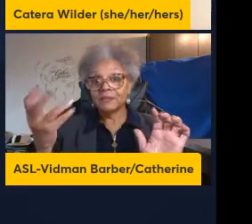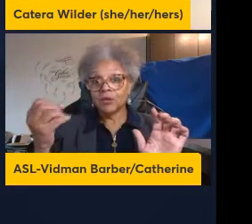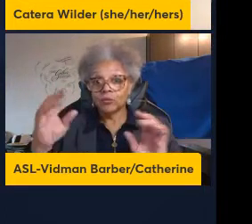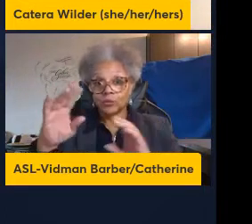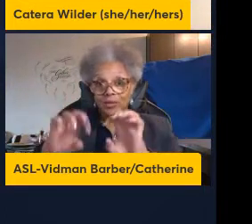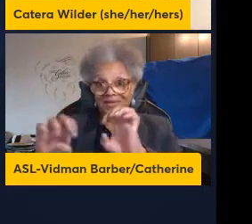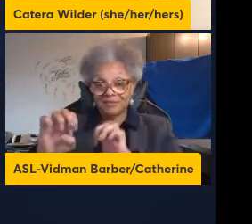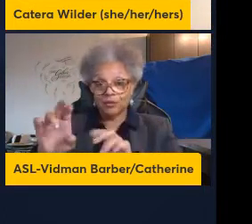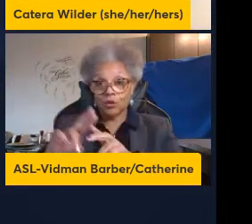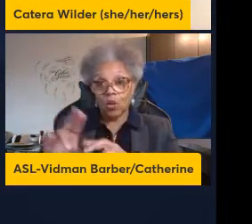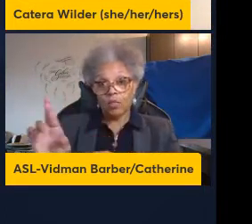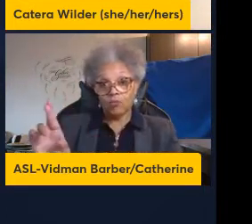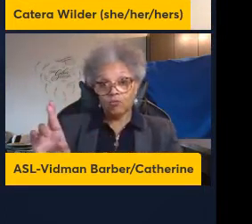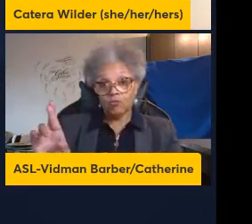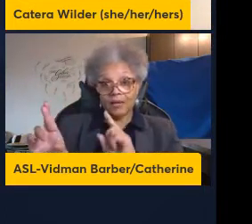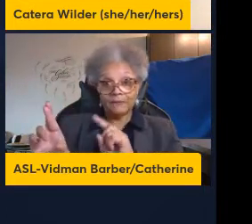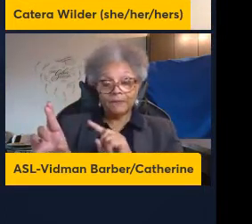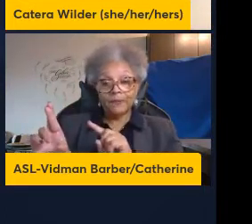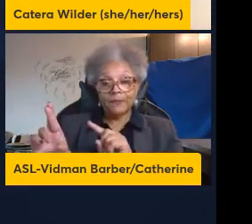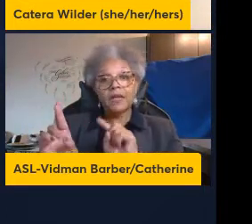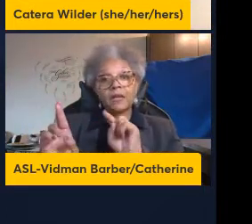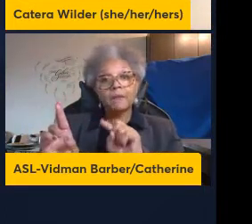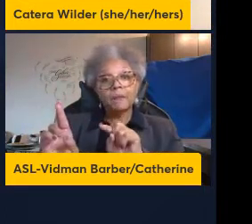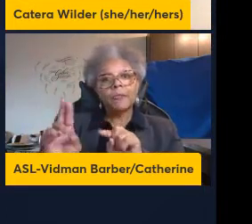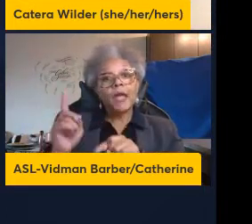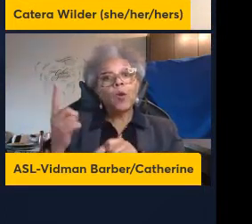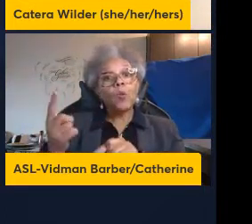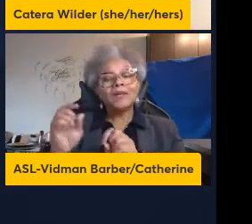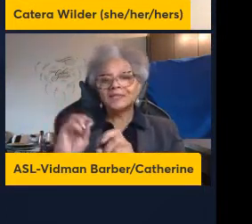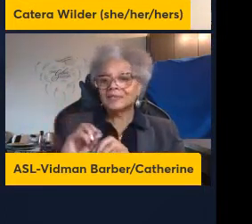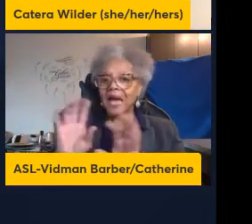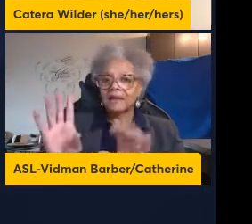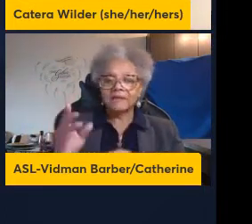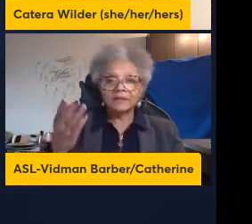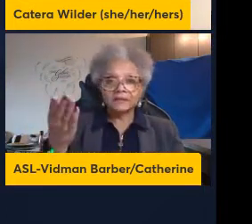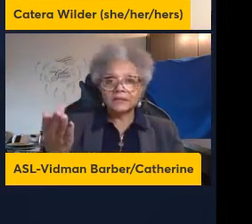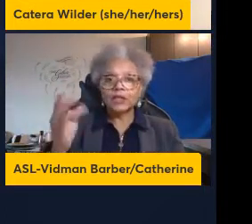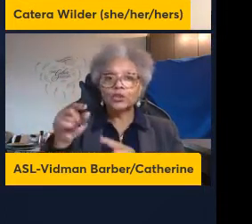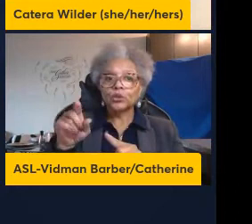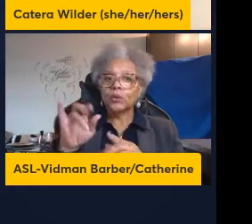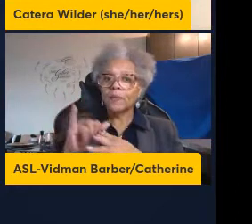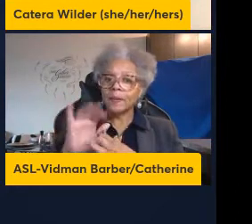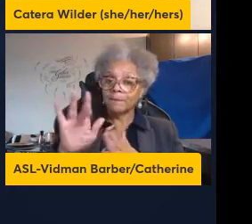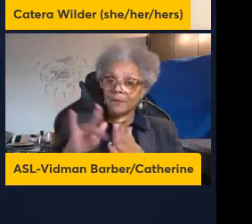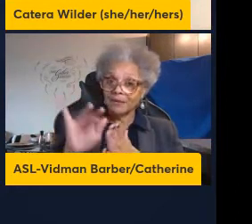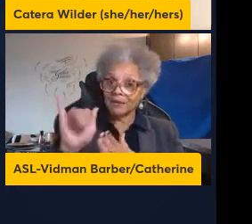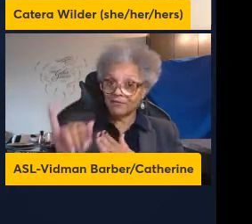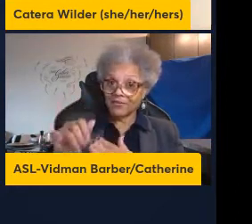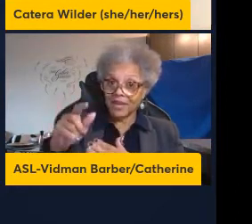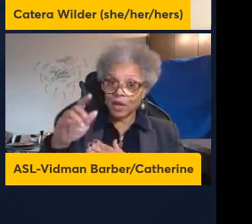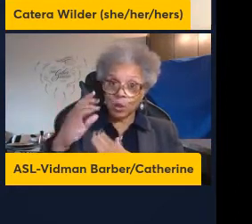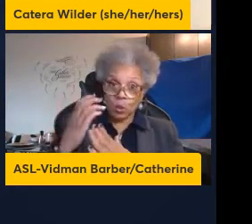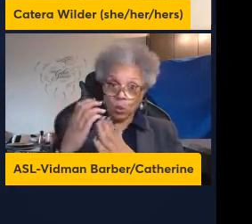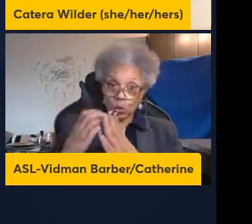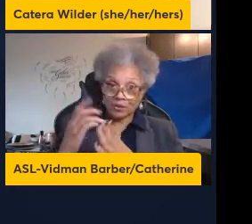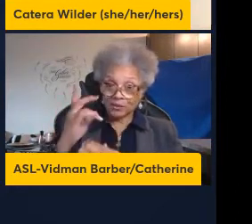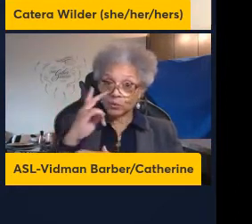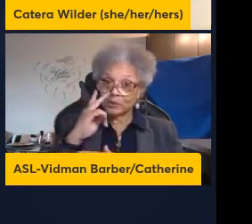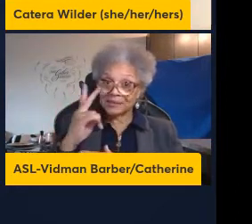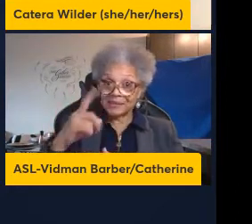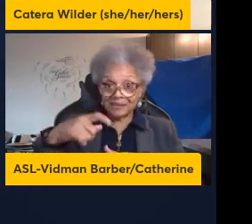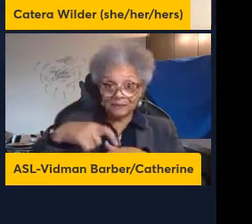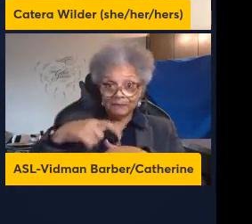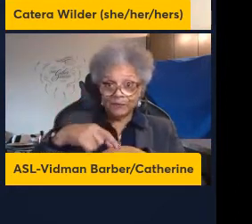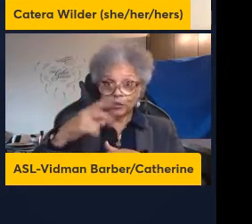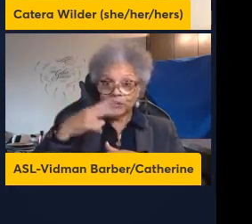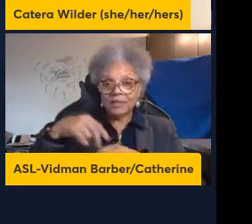right. And one of the things that is very obvious is that during the middle of this time course, you see this